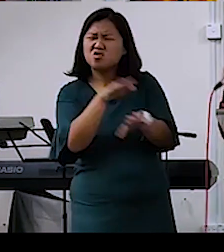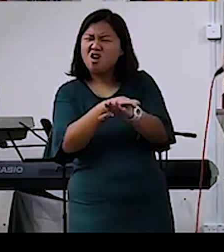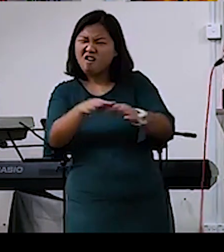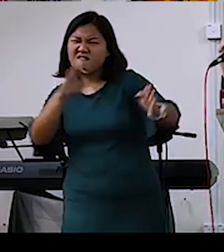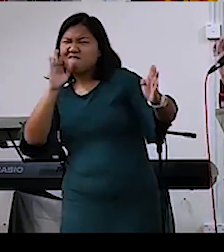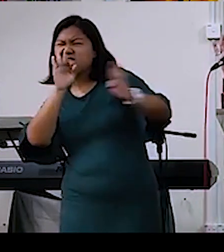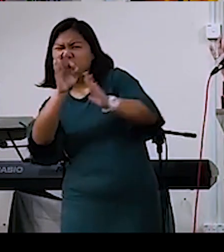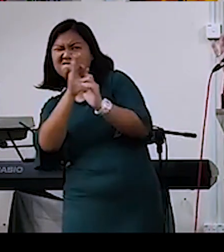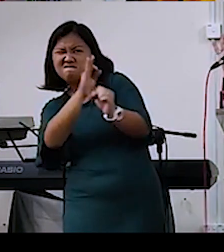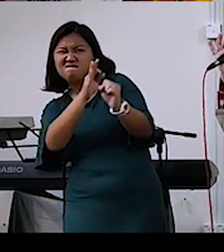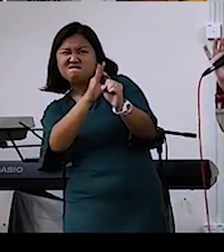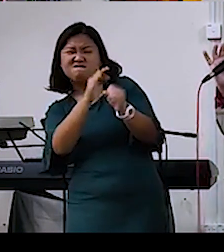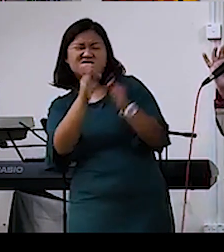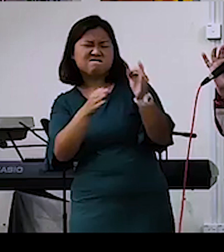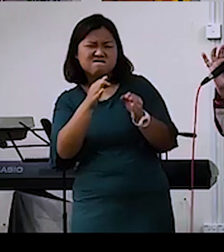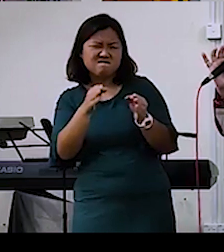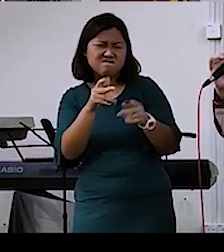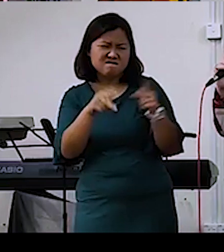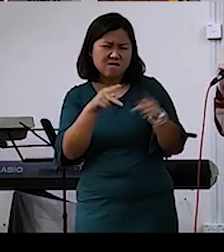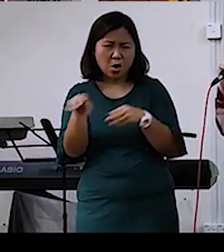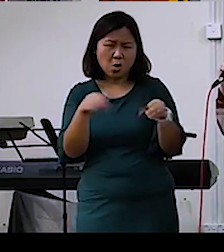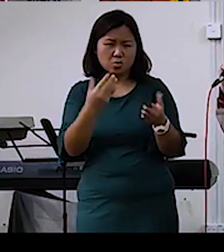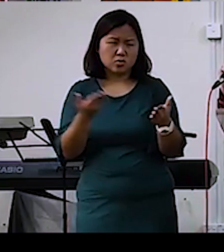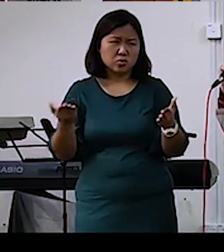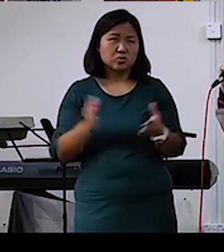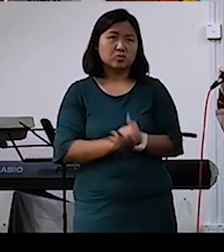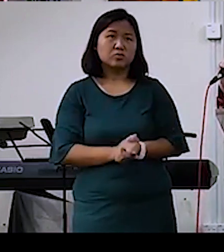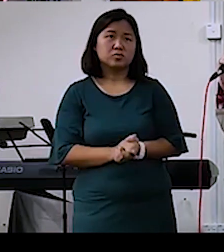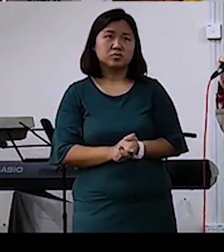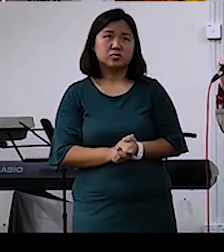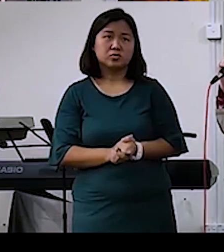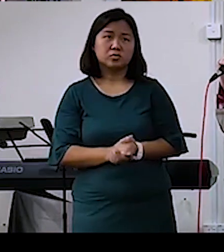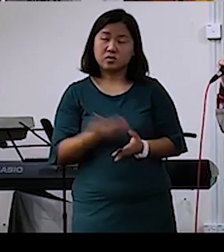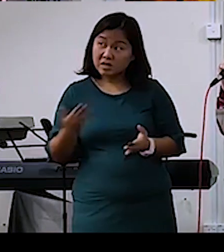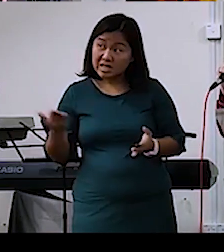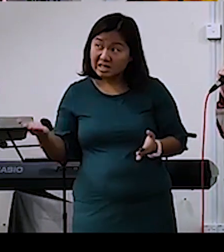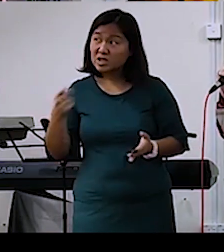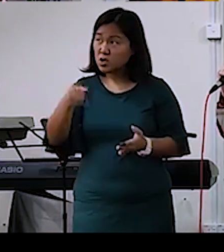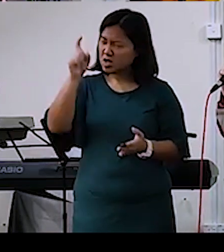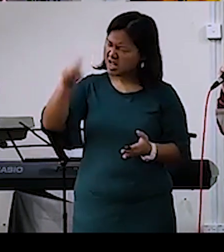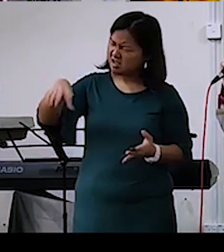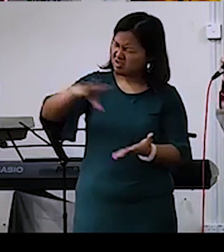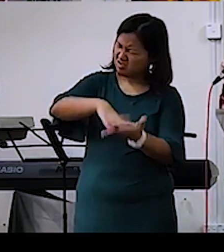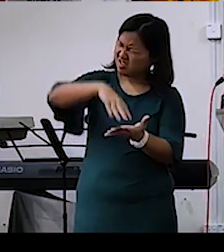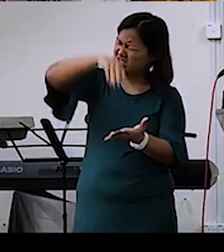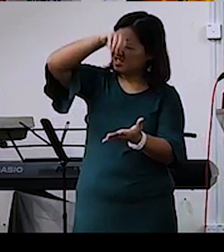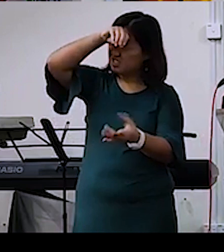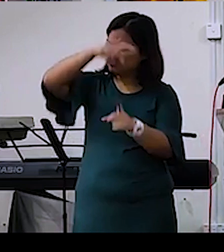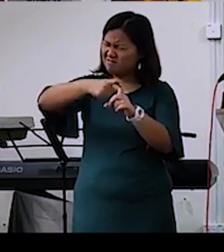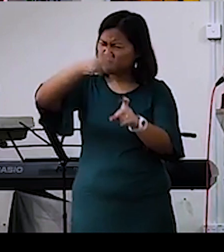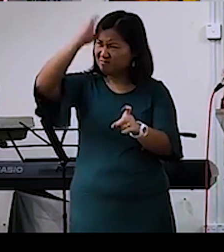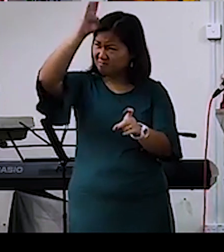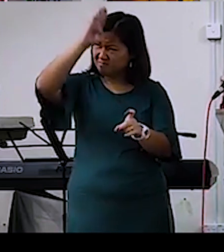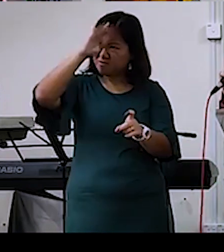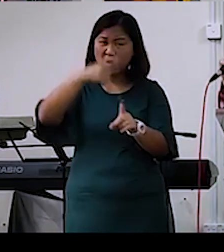things. You don't make people do things they don't want to do. Yeah, you just that there are things that you need to learn from the Word of God. There are things that you need to learn from